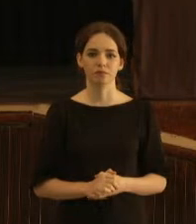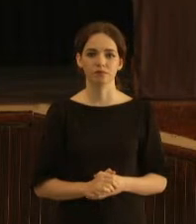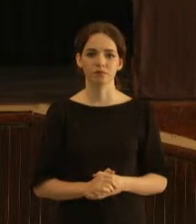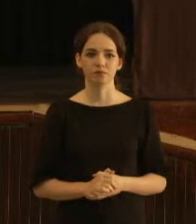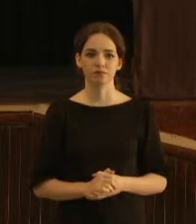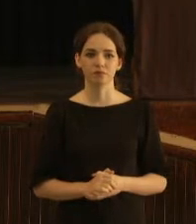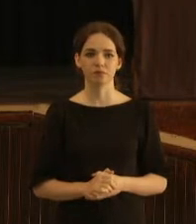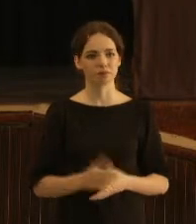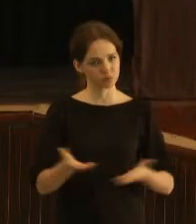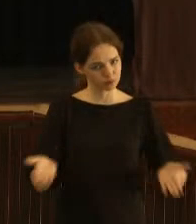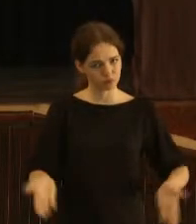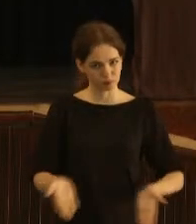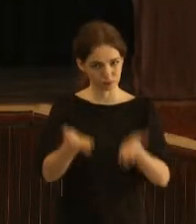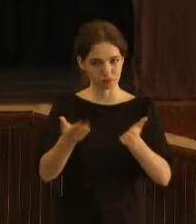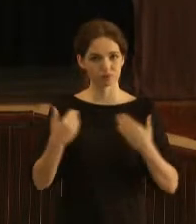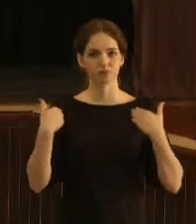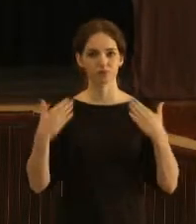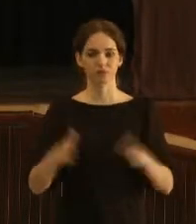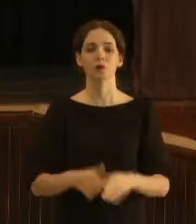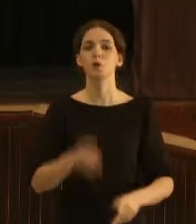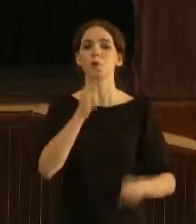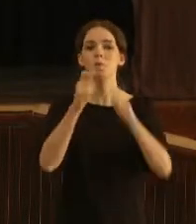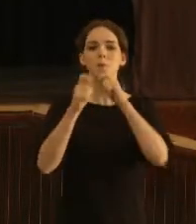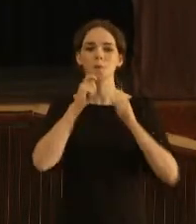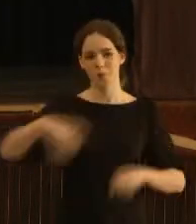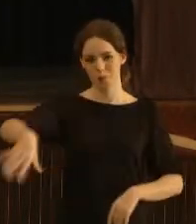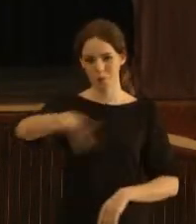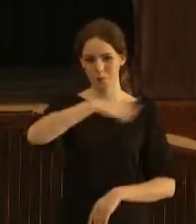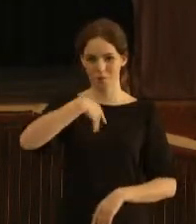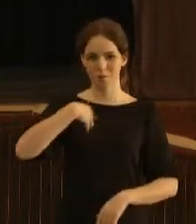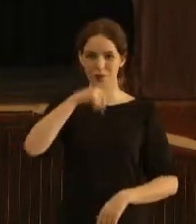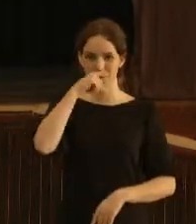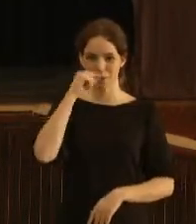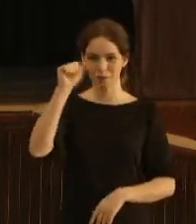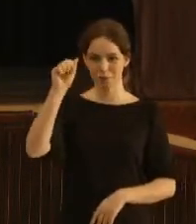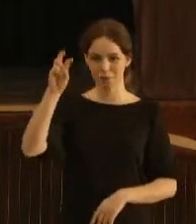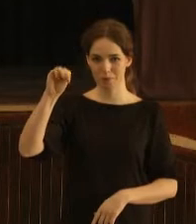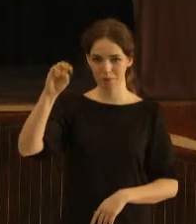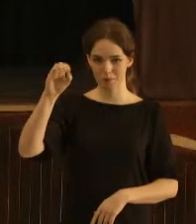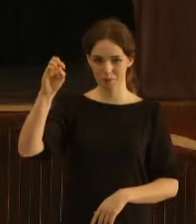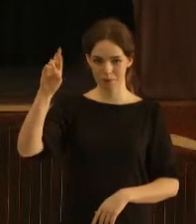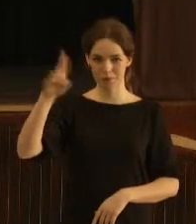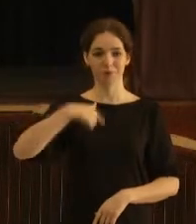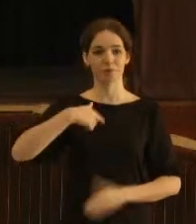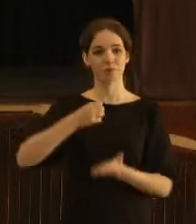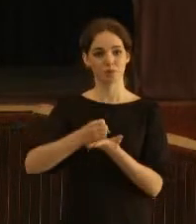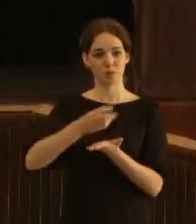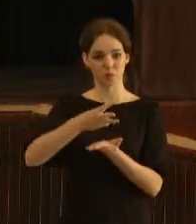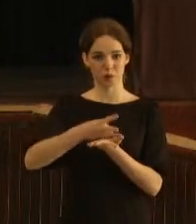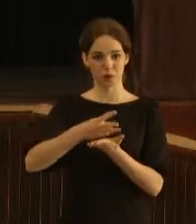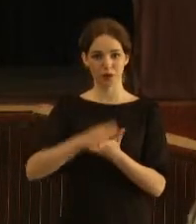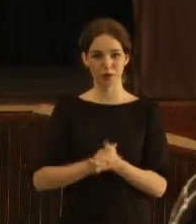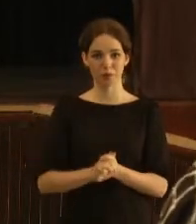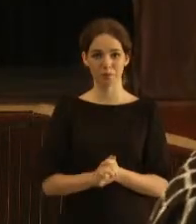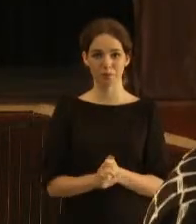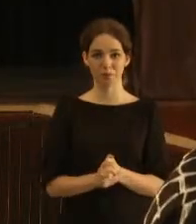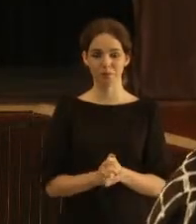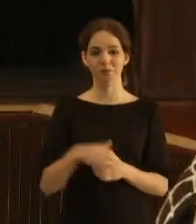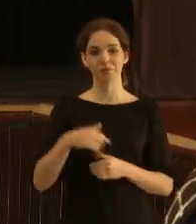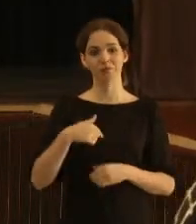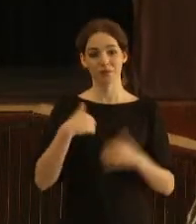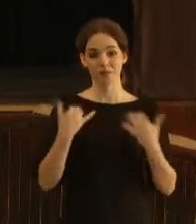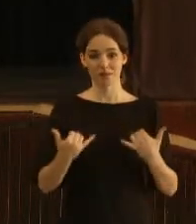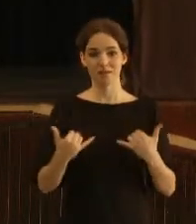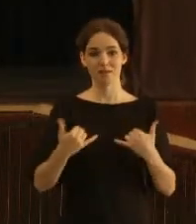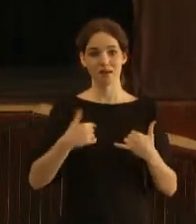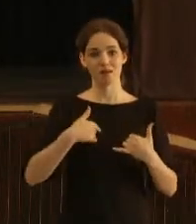Over to you, ma'am. Good morning, everybody. My name is Amor van Lochenberg. I'm a social worker and I'm currently employed